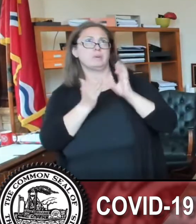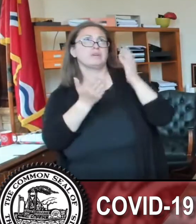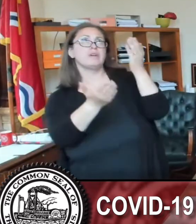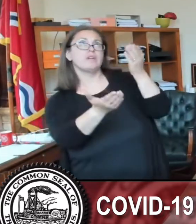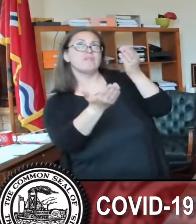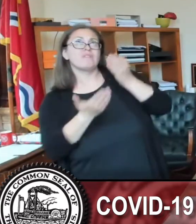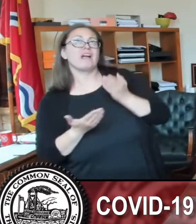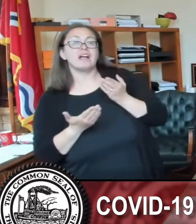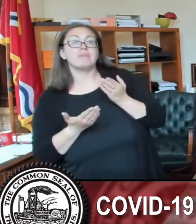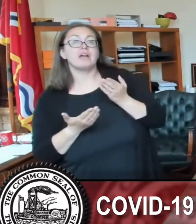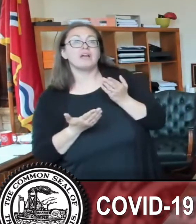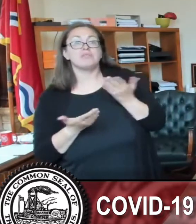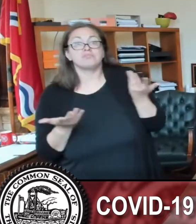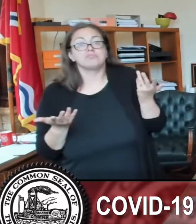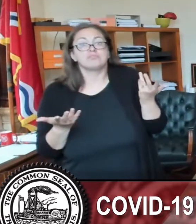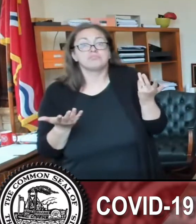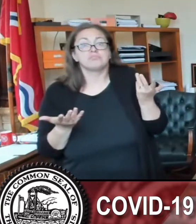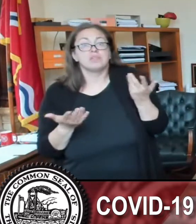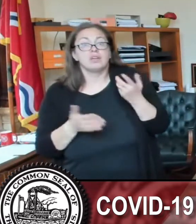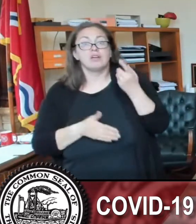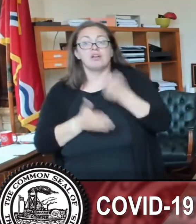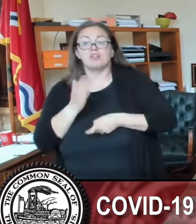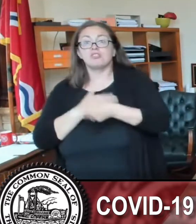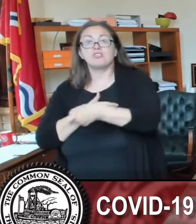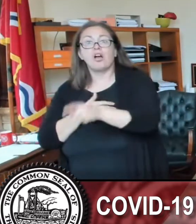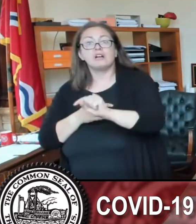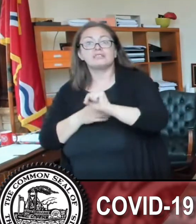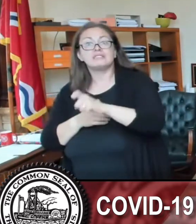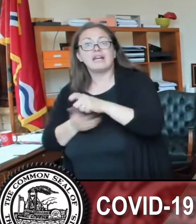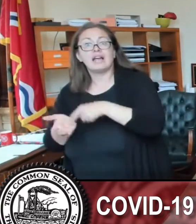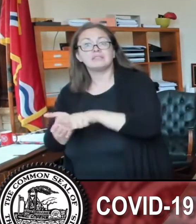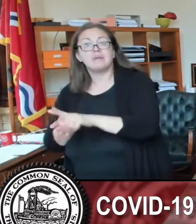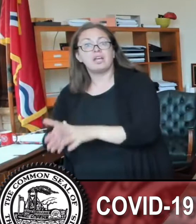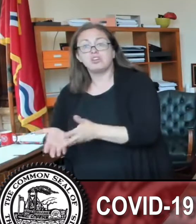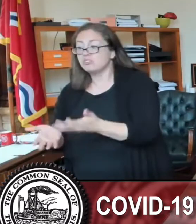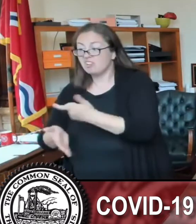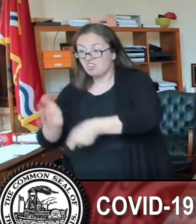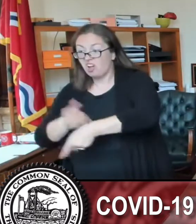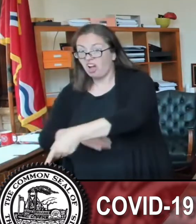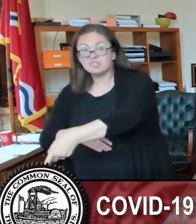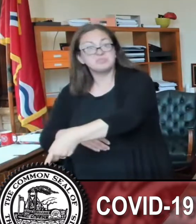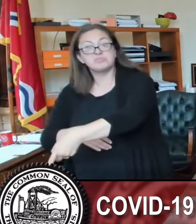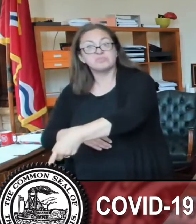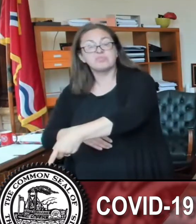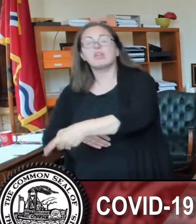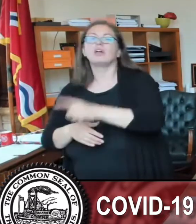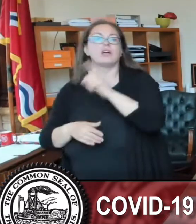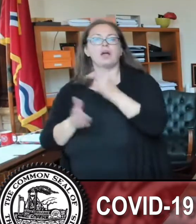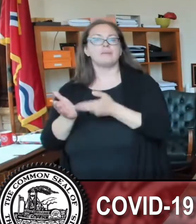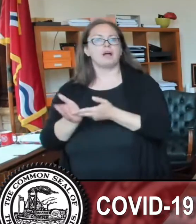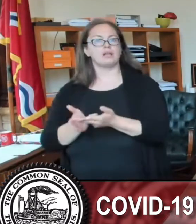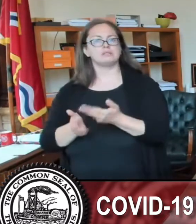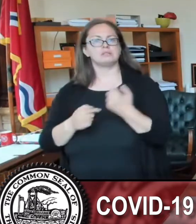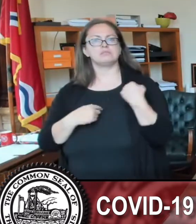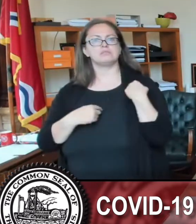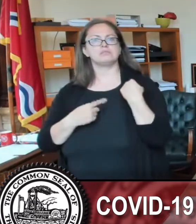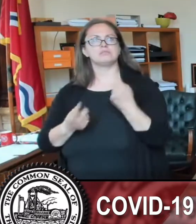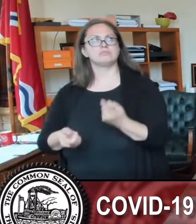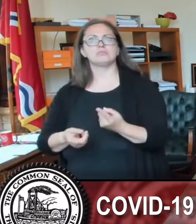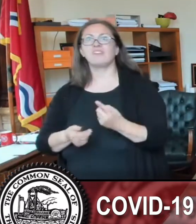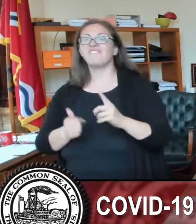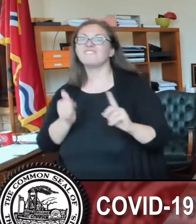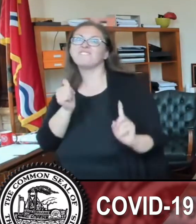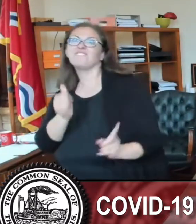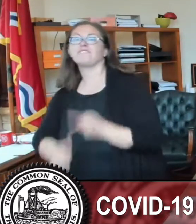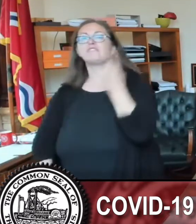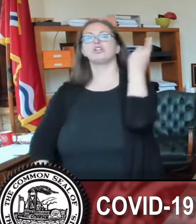recommendations without any cost to taxpayers. Honestly, I don't think we've ever had this kind of an opportunity